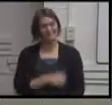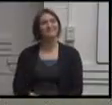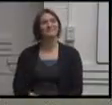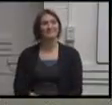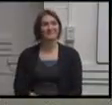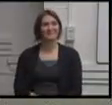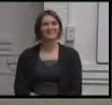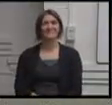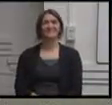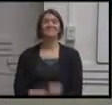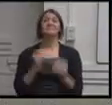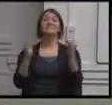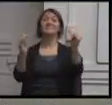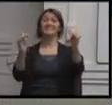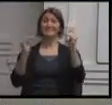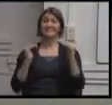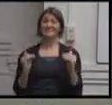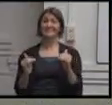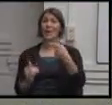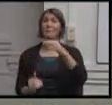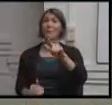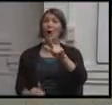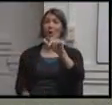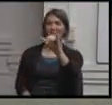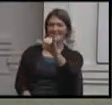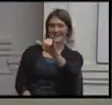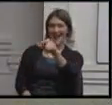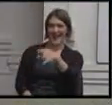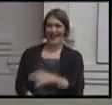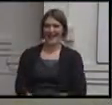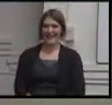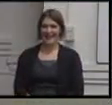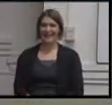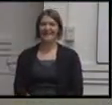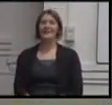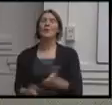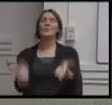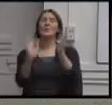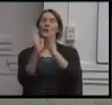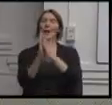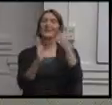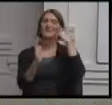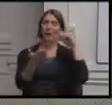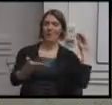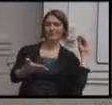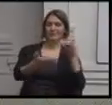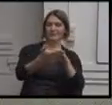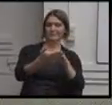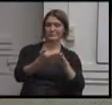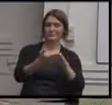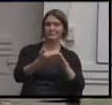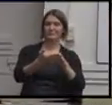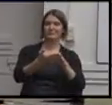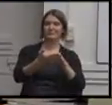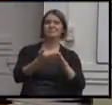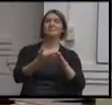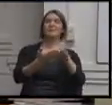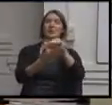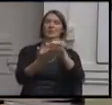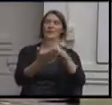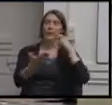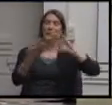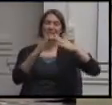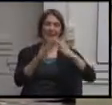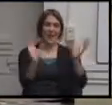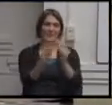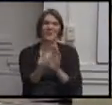you. So the next item, Paul, don't leave, is your request for a town meeting article. So if you would please tell